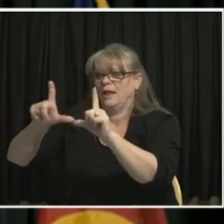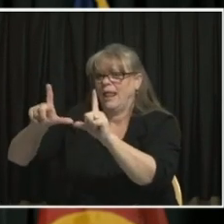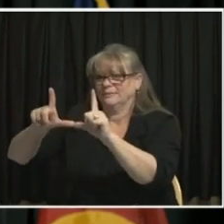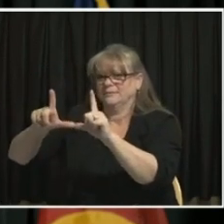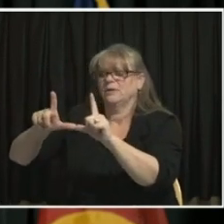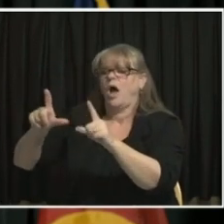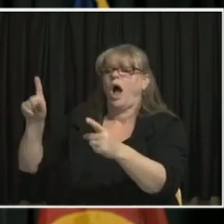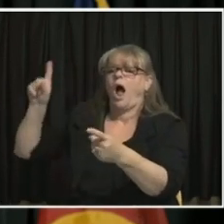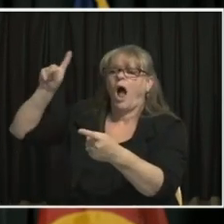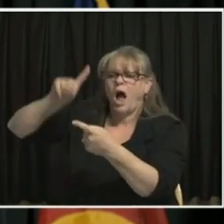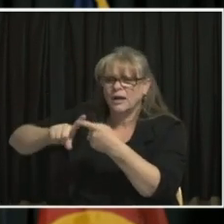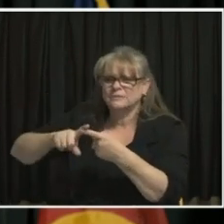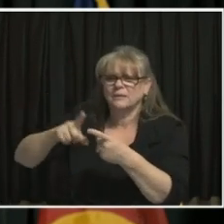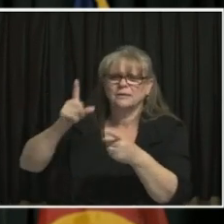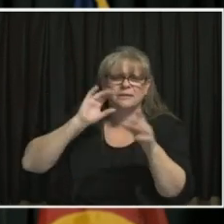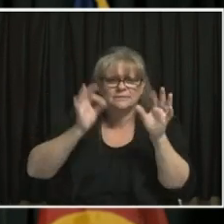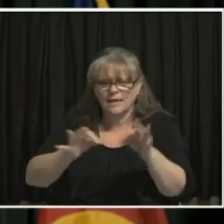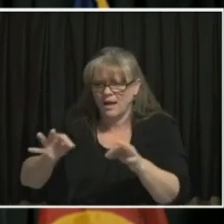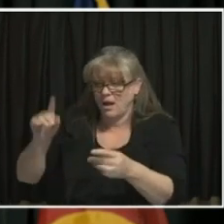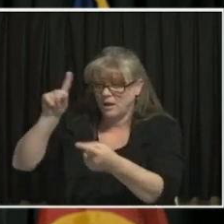health.